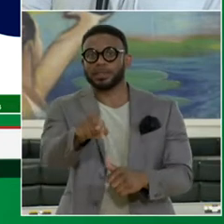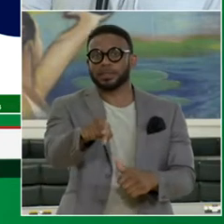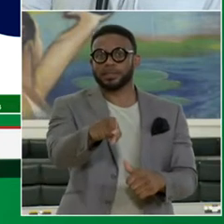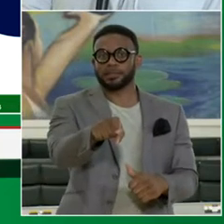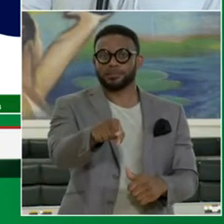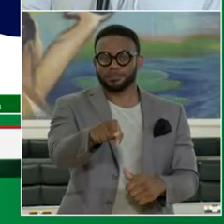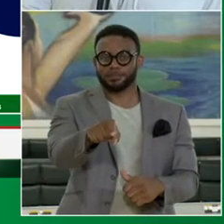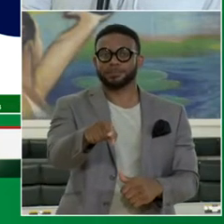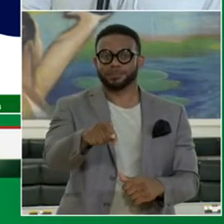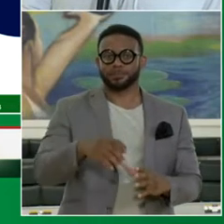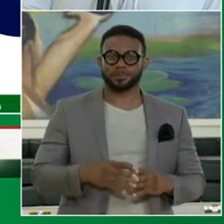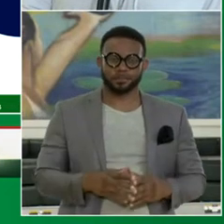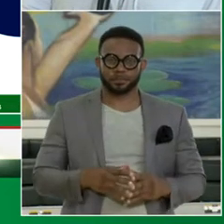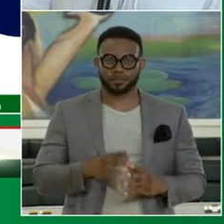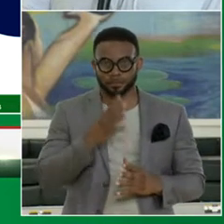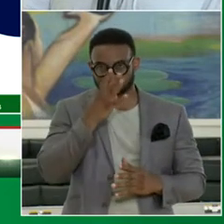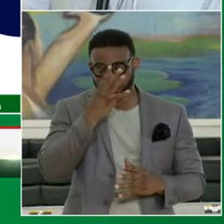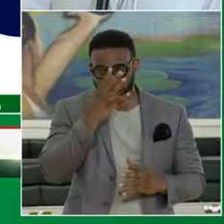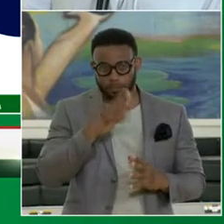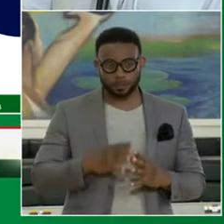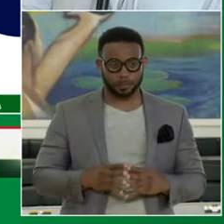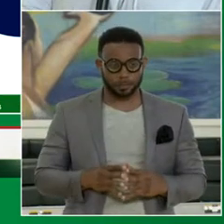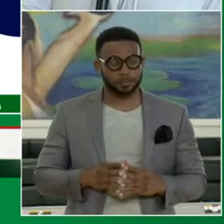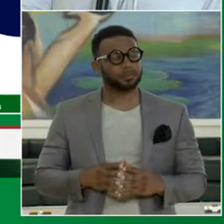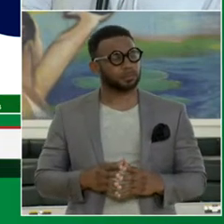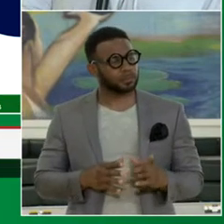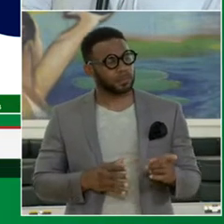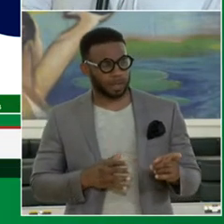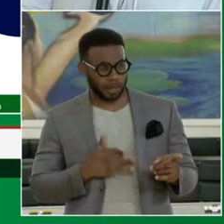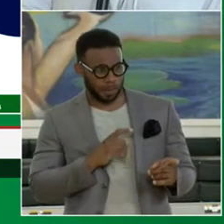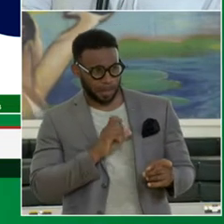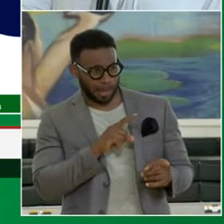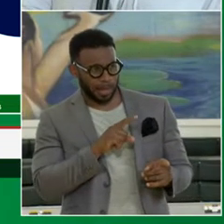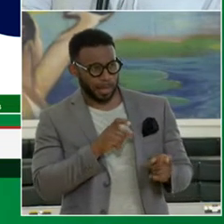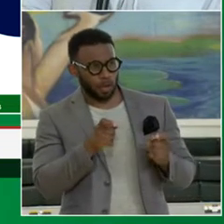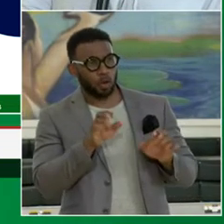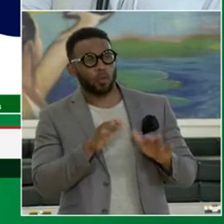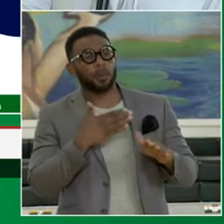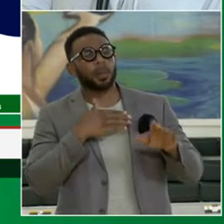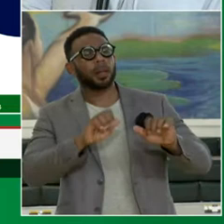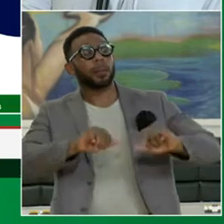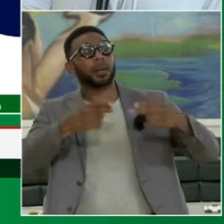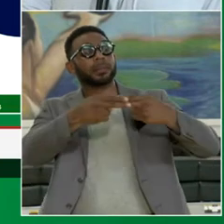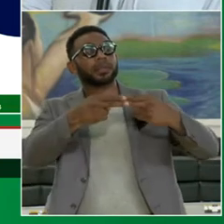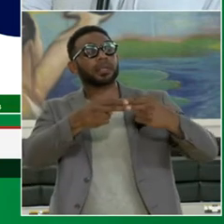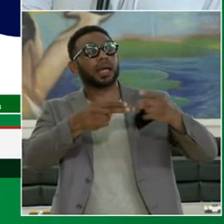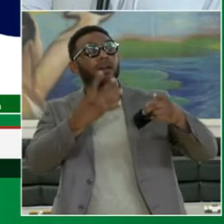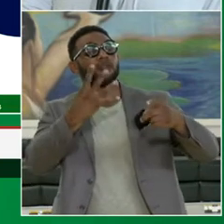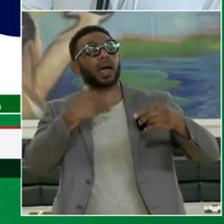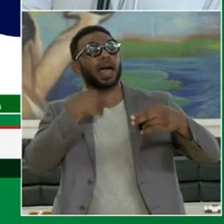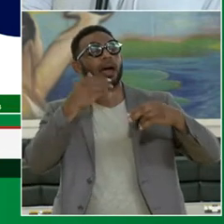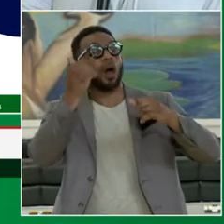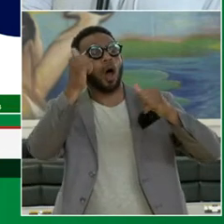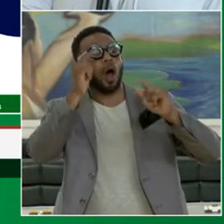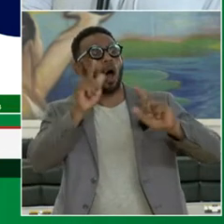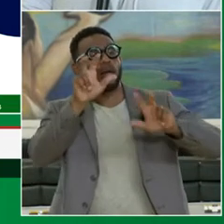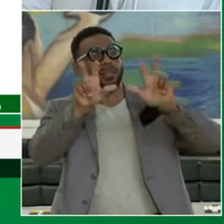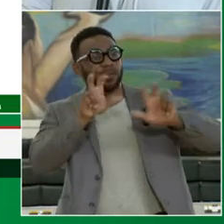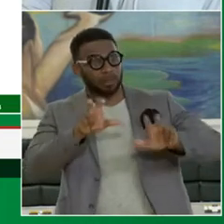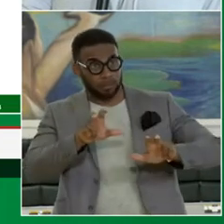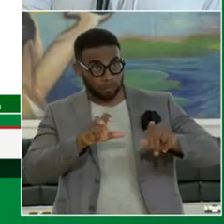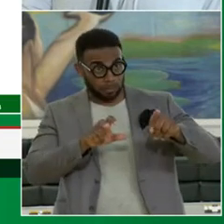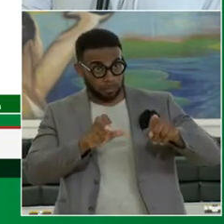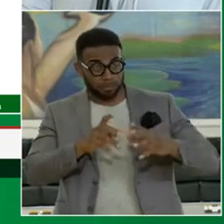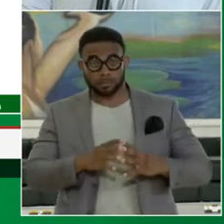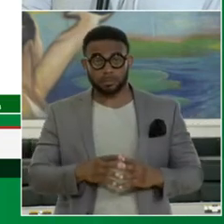those investments and those communities most in need as well. And I'm going to ask the control room to put up slide 4. That's got the investments. Yeah.